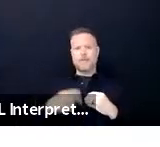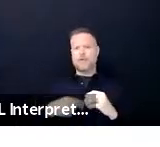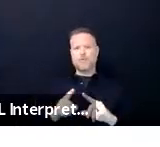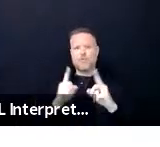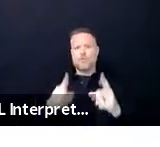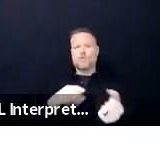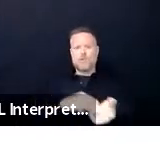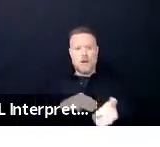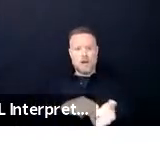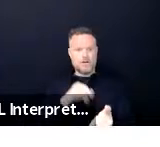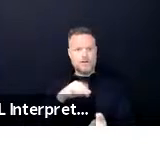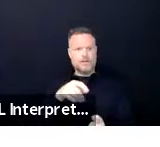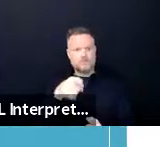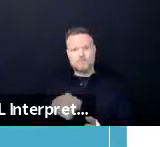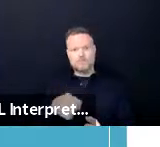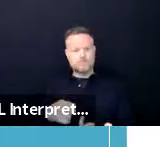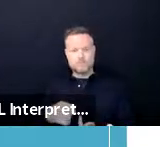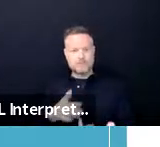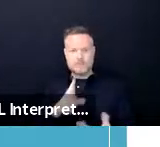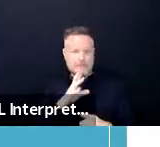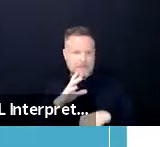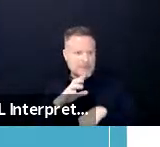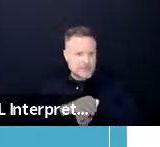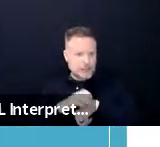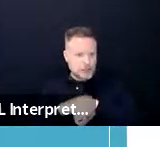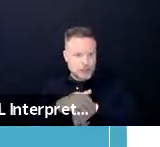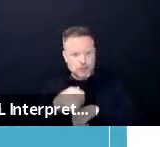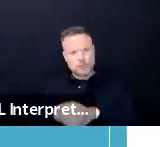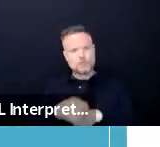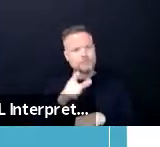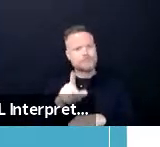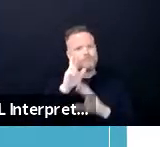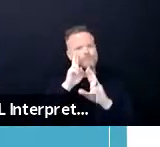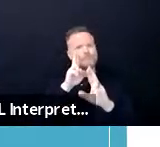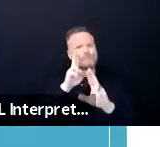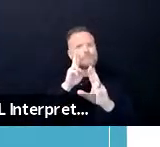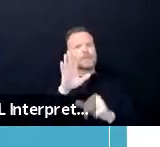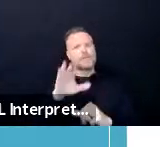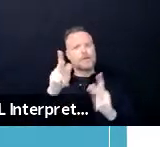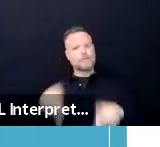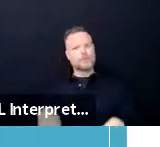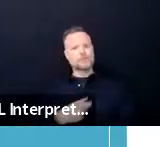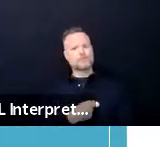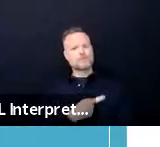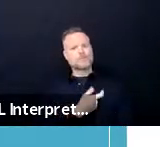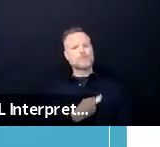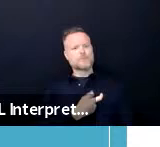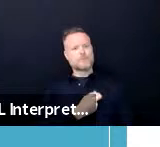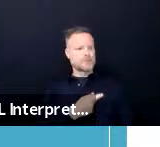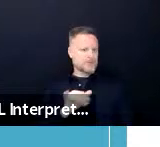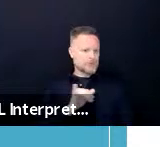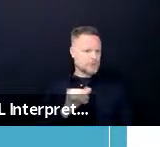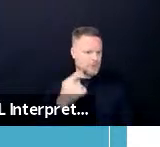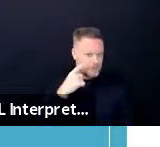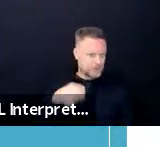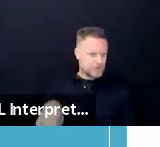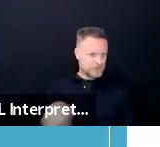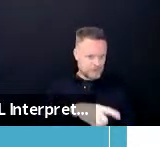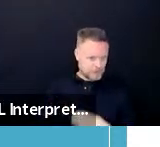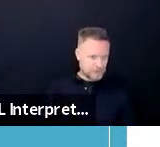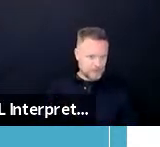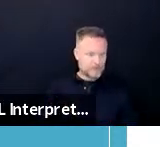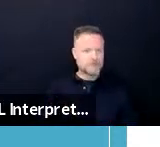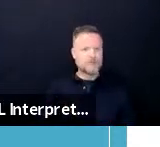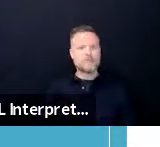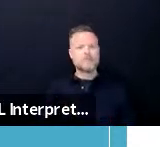that doesn't speak English. We respect that voice, and we empathize with it and create the material necessary, or help come